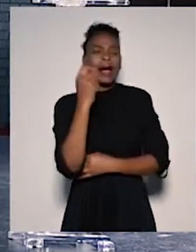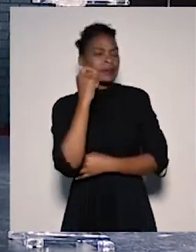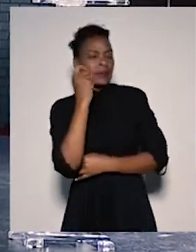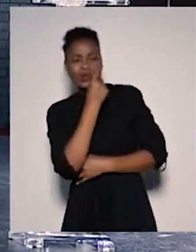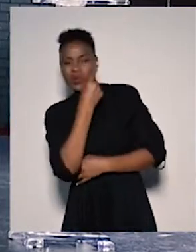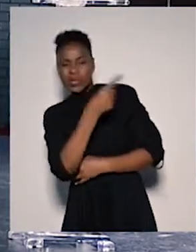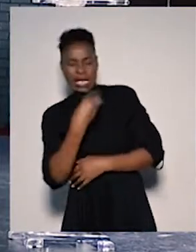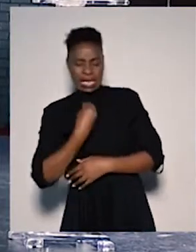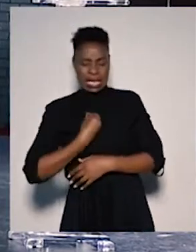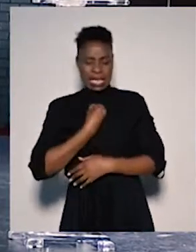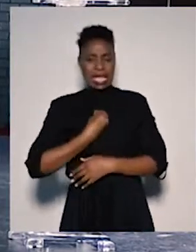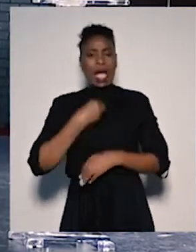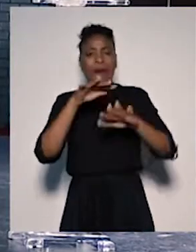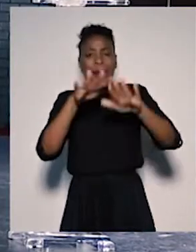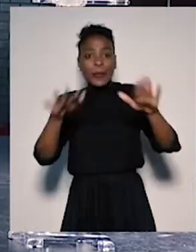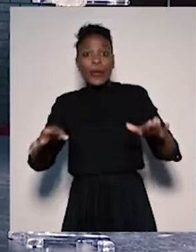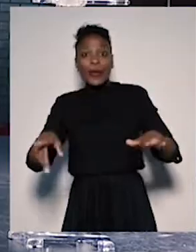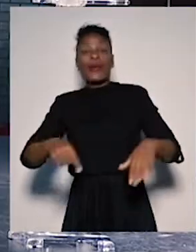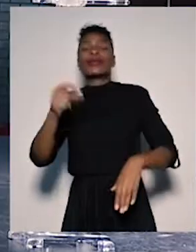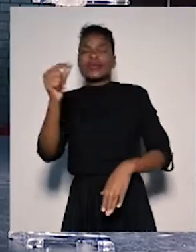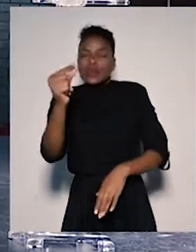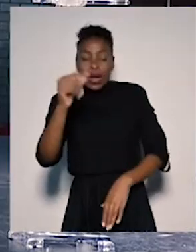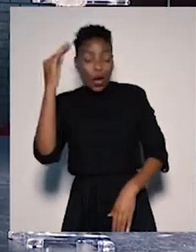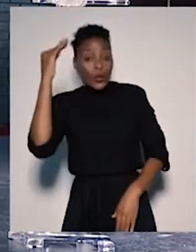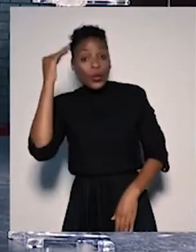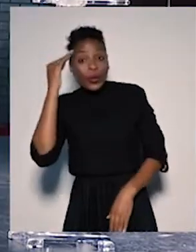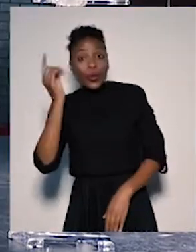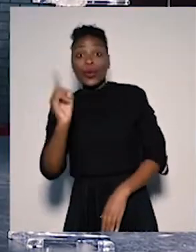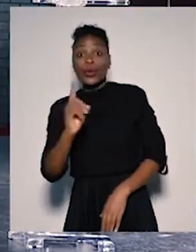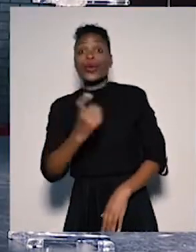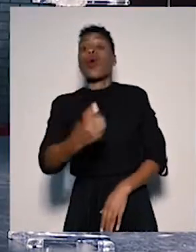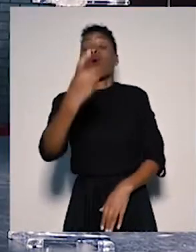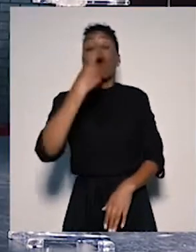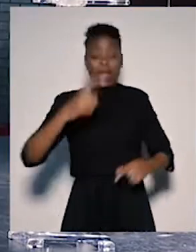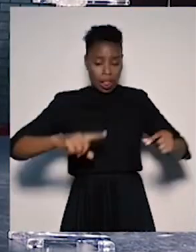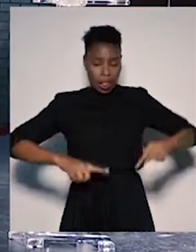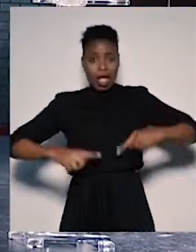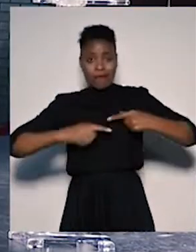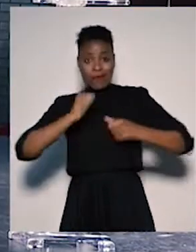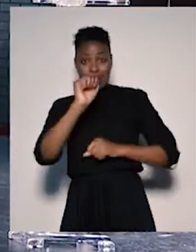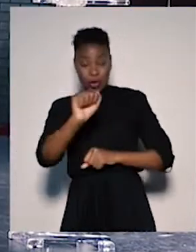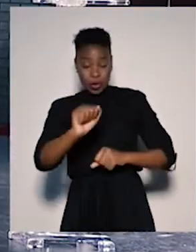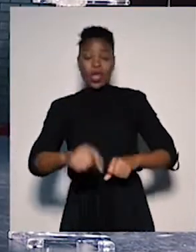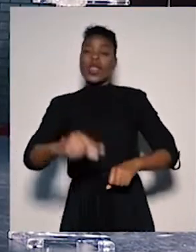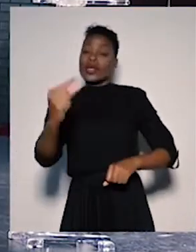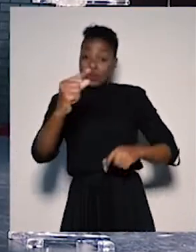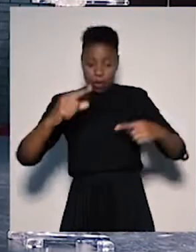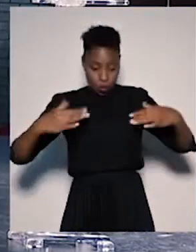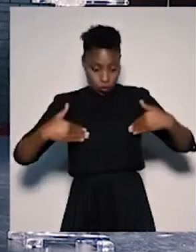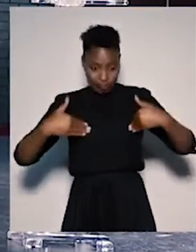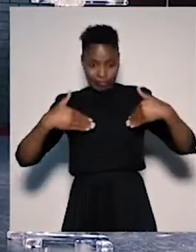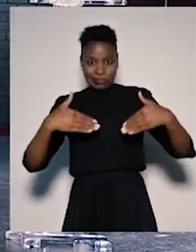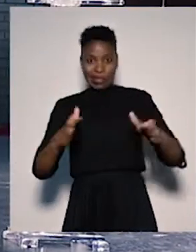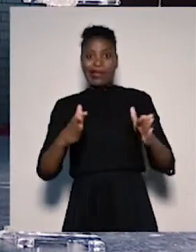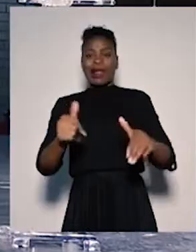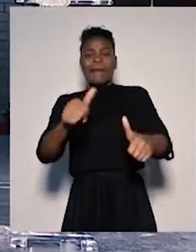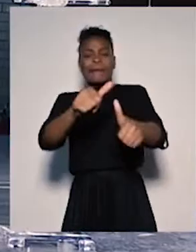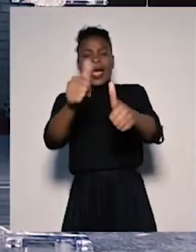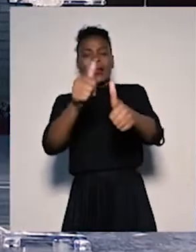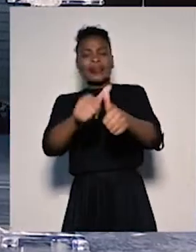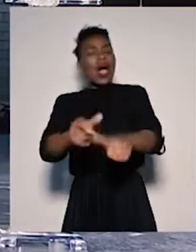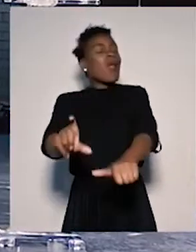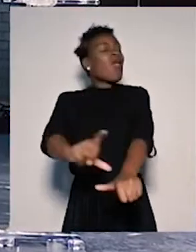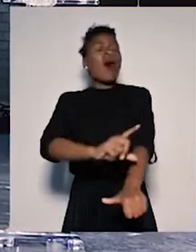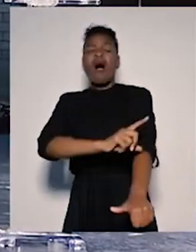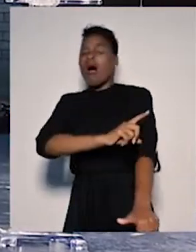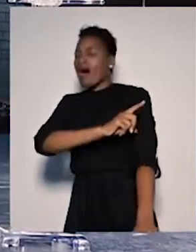the sooner you find out what you are called to do with your life, the sooner you start, the better. It takes a long